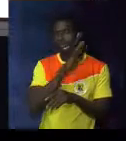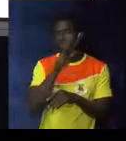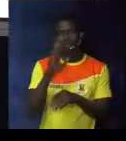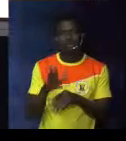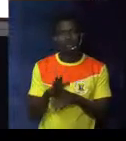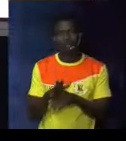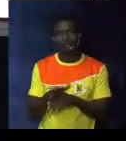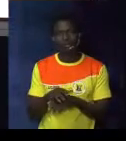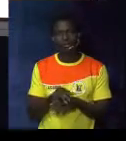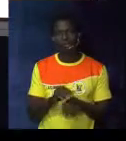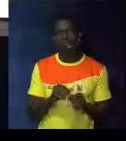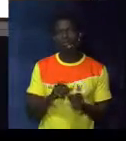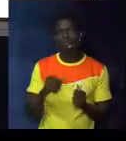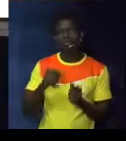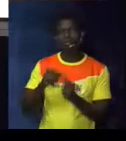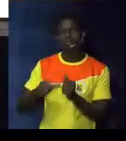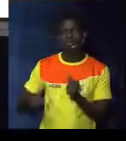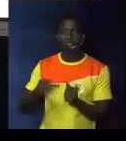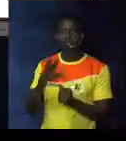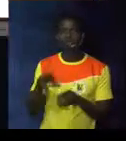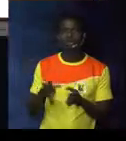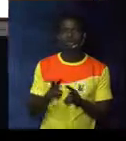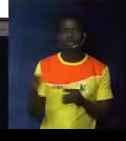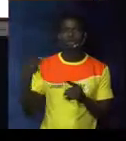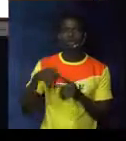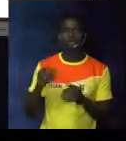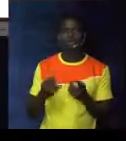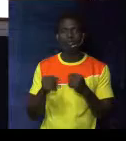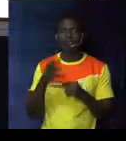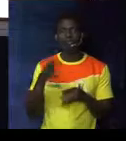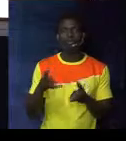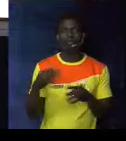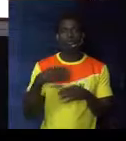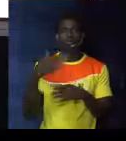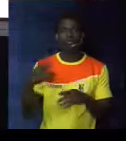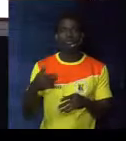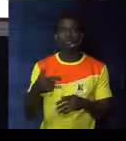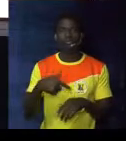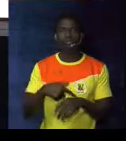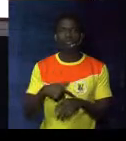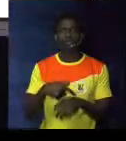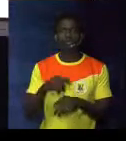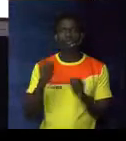friend, and you will never lose your way. Till I come your way next time, remain wonderful mathematicians.